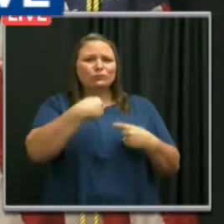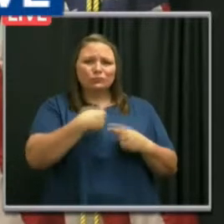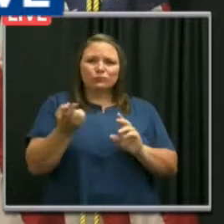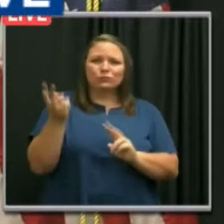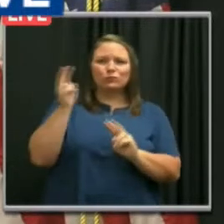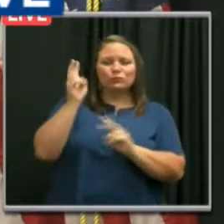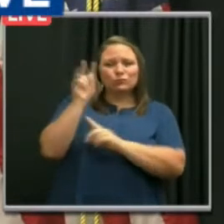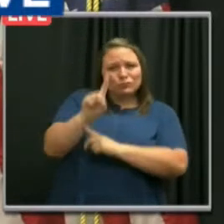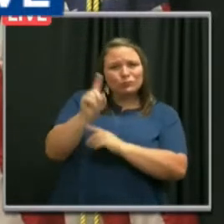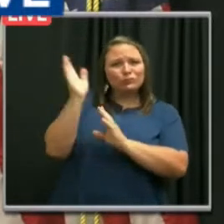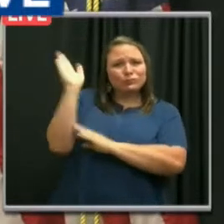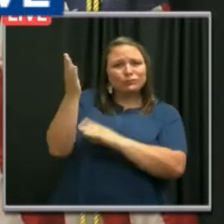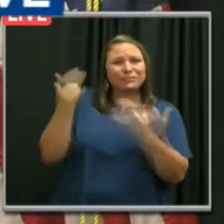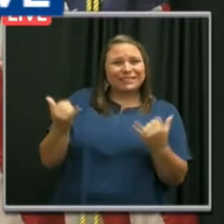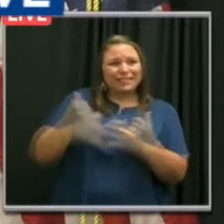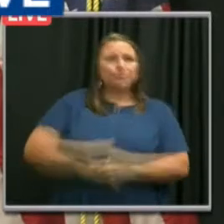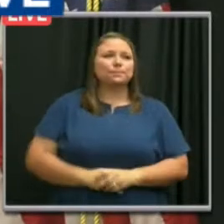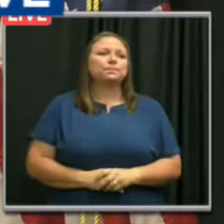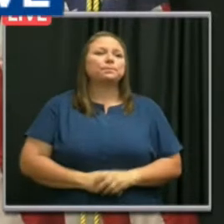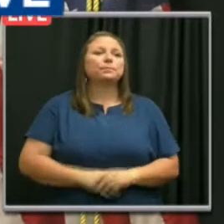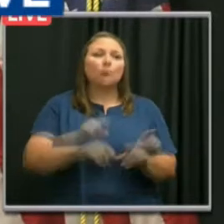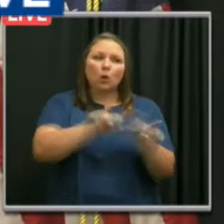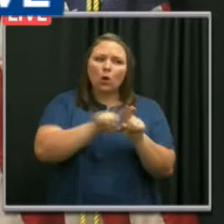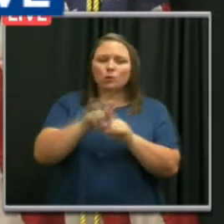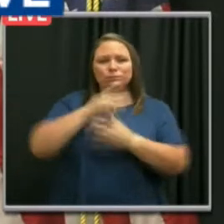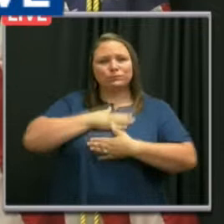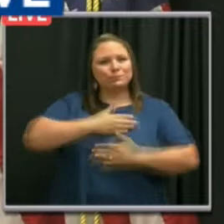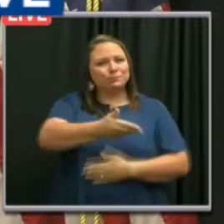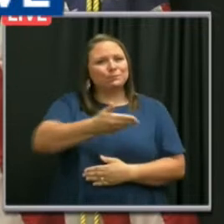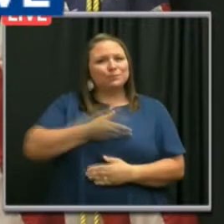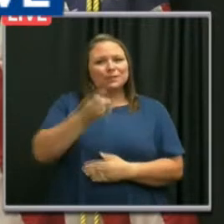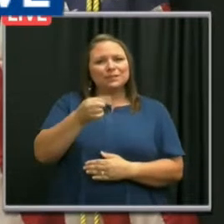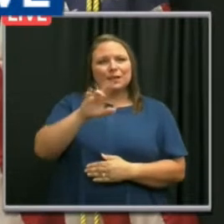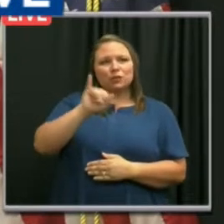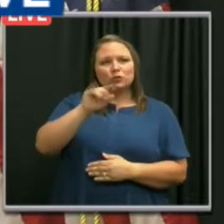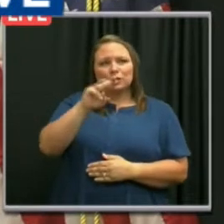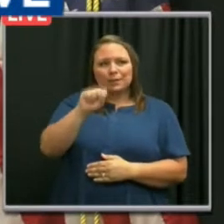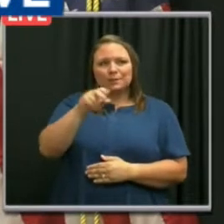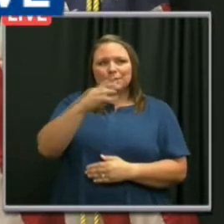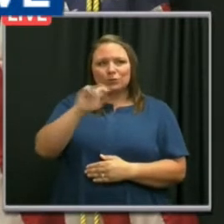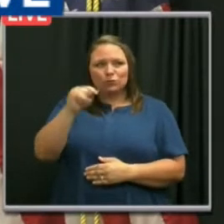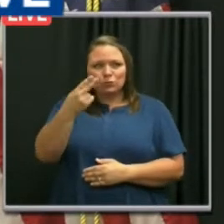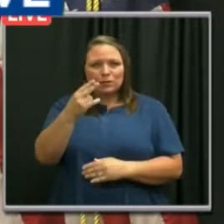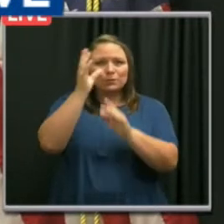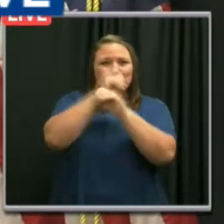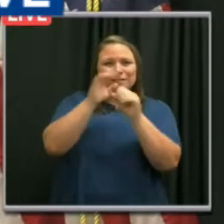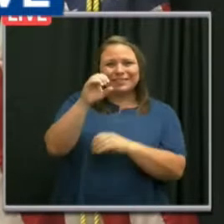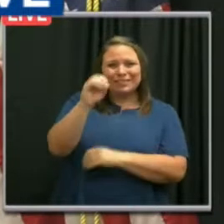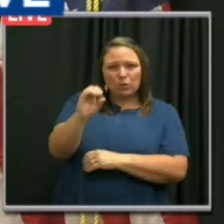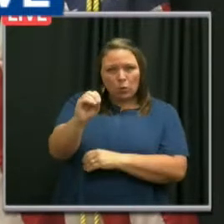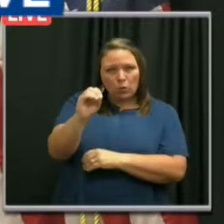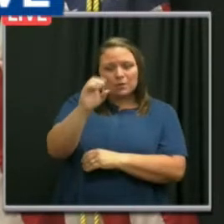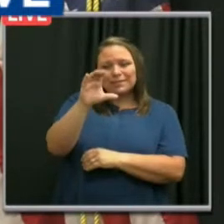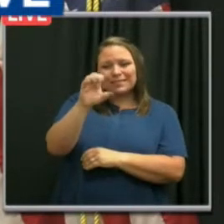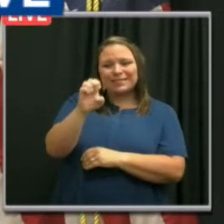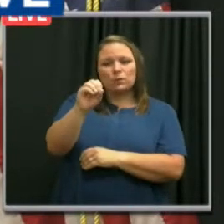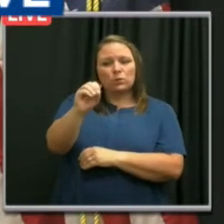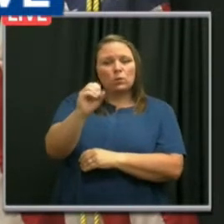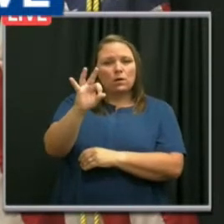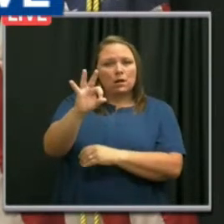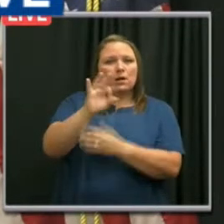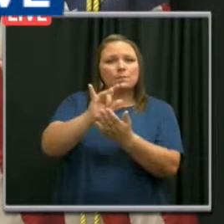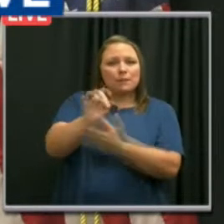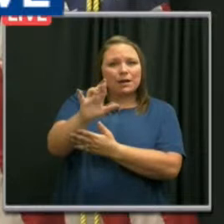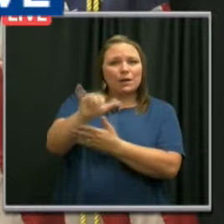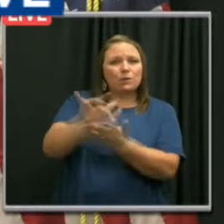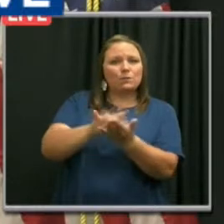us today. And also, as always, it's a pleasure to welcome Dr. James Hildreth, President and CEO of Meharry Medical College, who's with